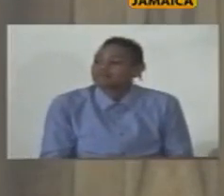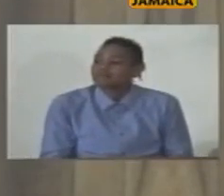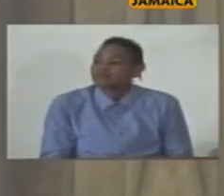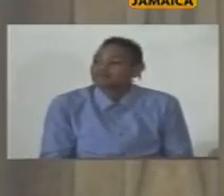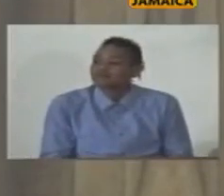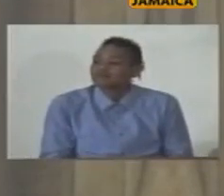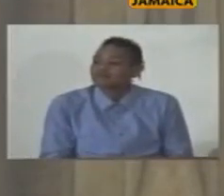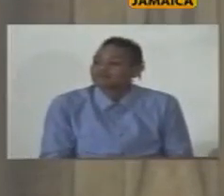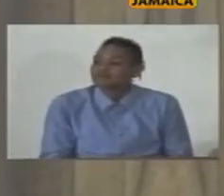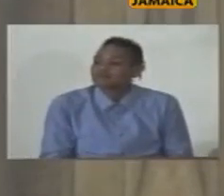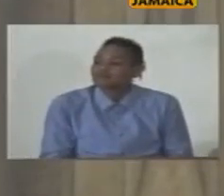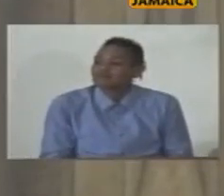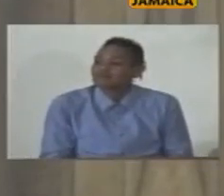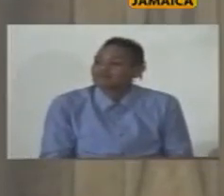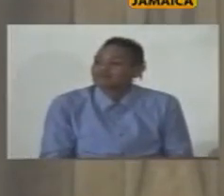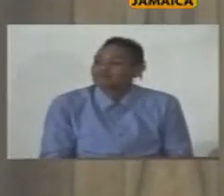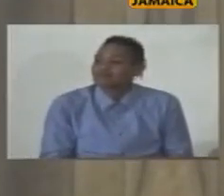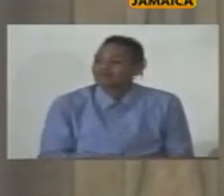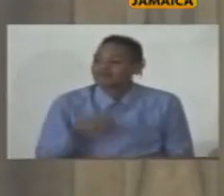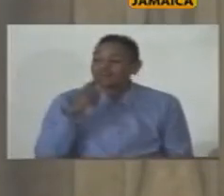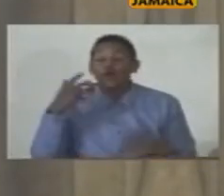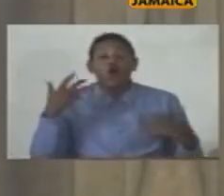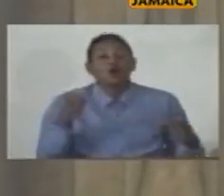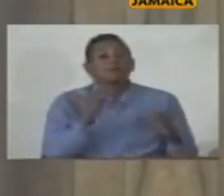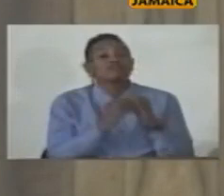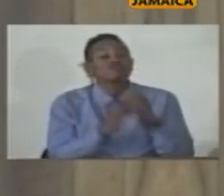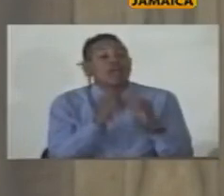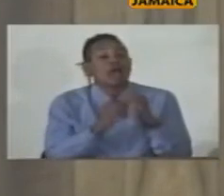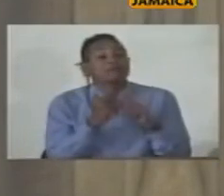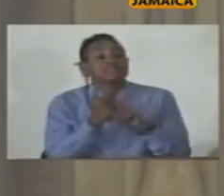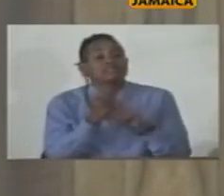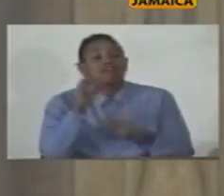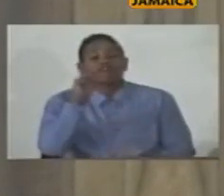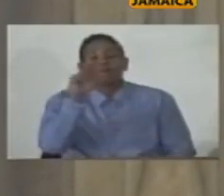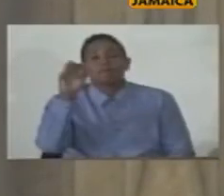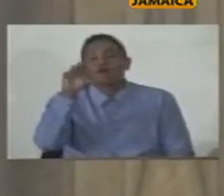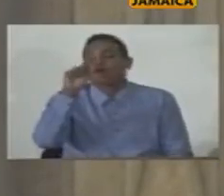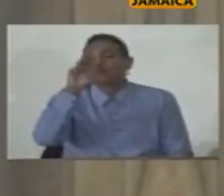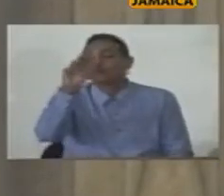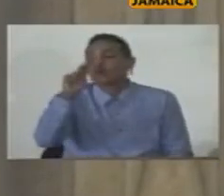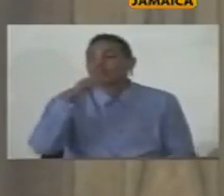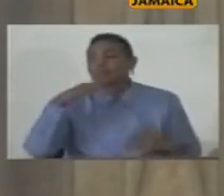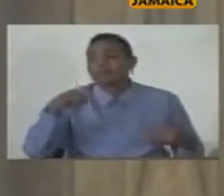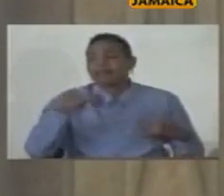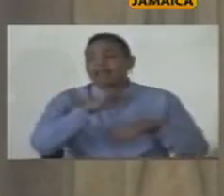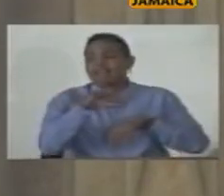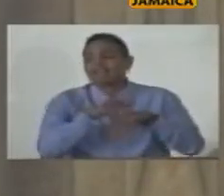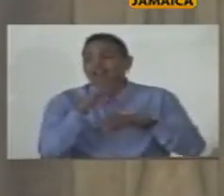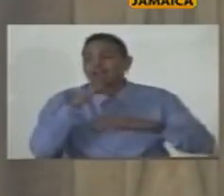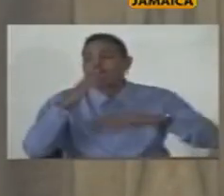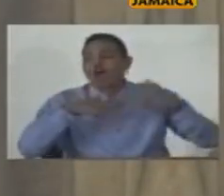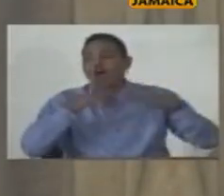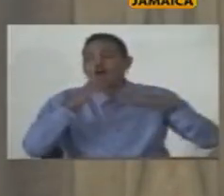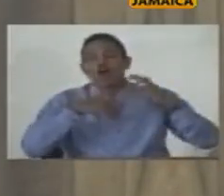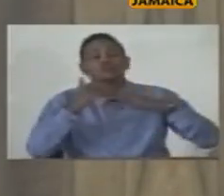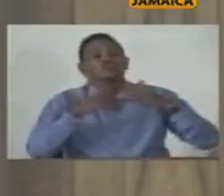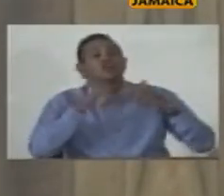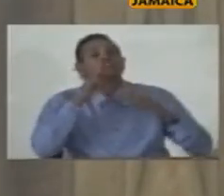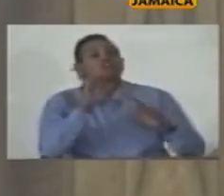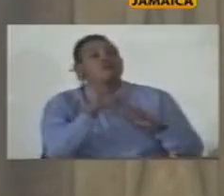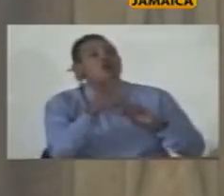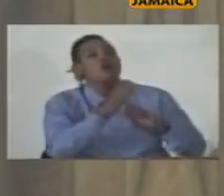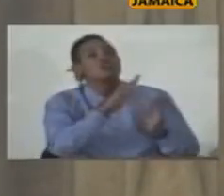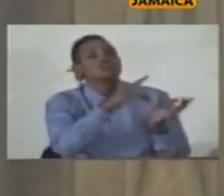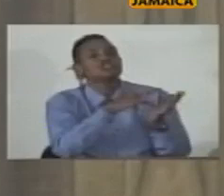Yes, complete rehabilitation of Moortown Playfield and construction of a cultural